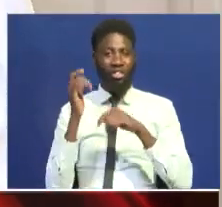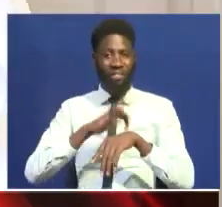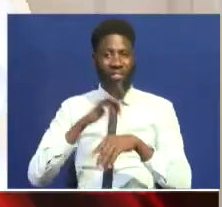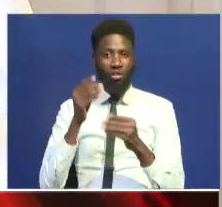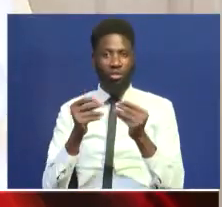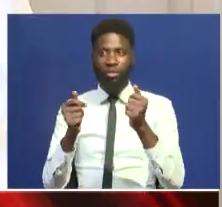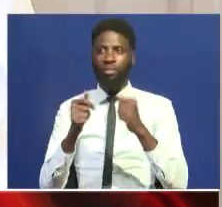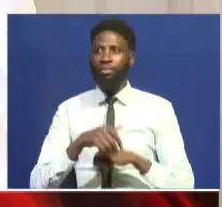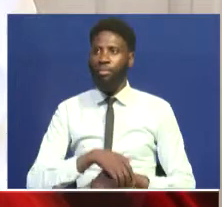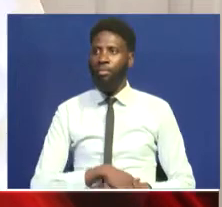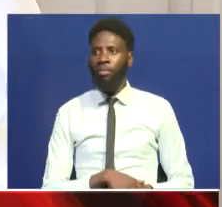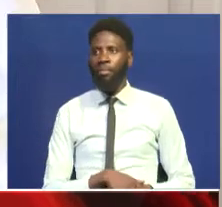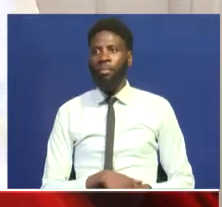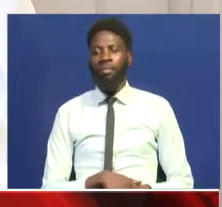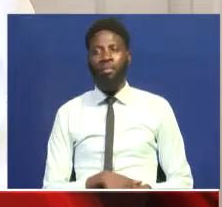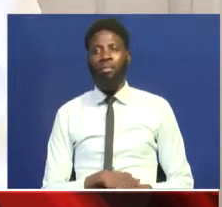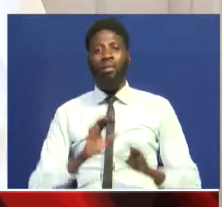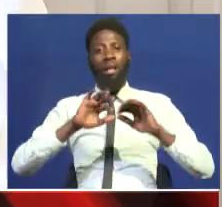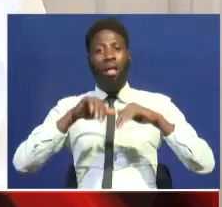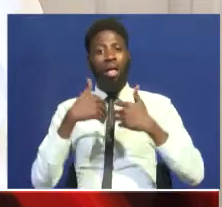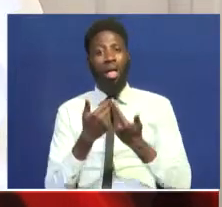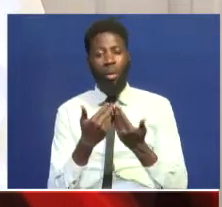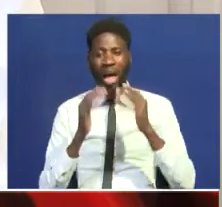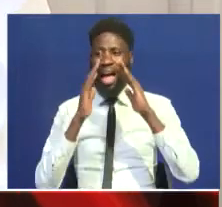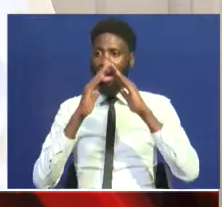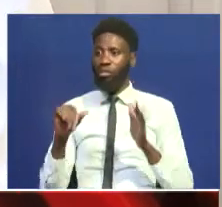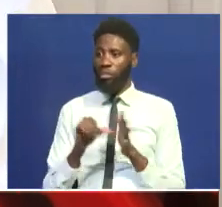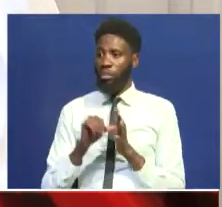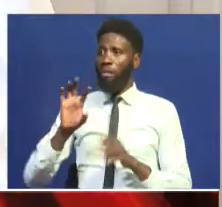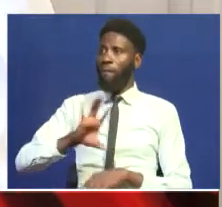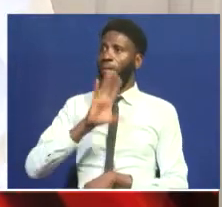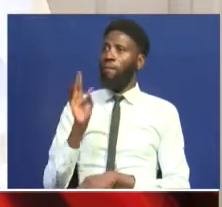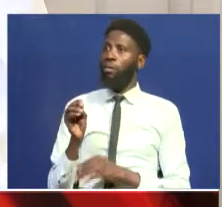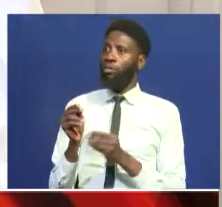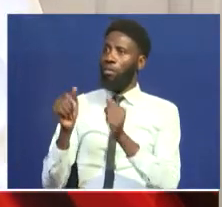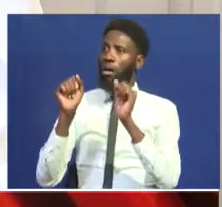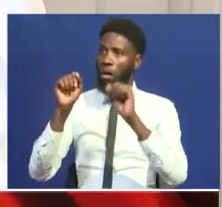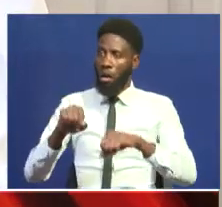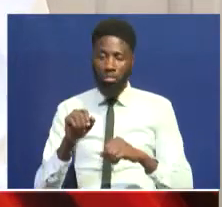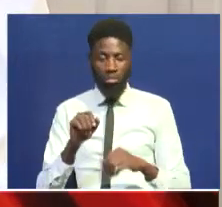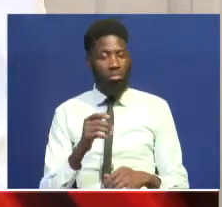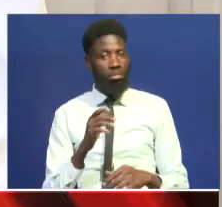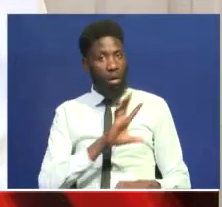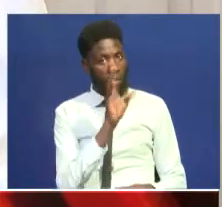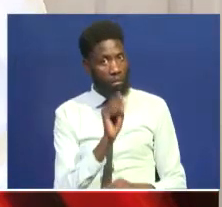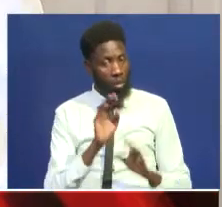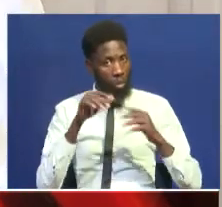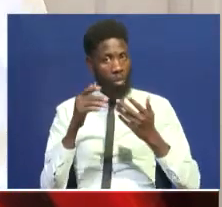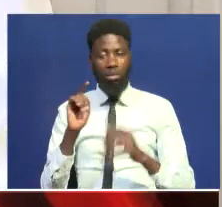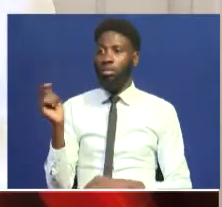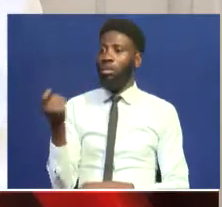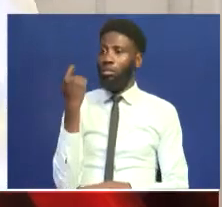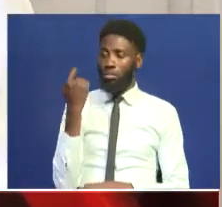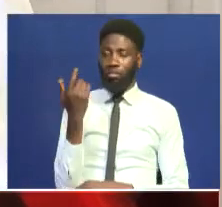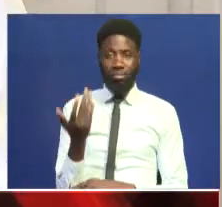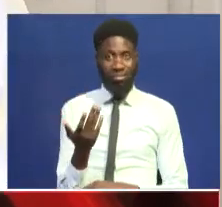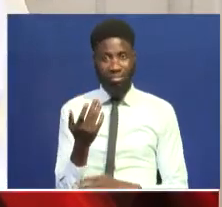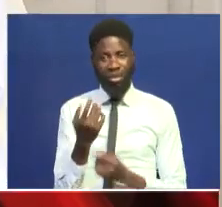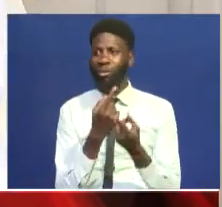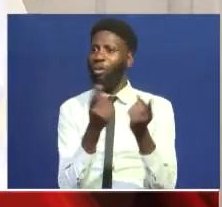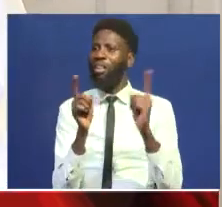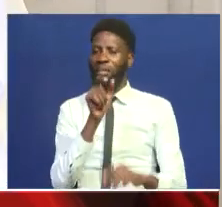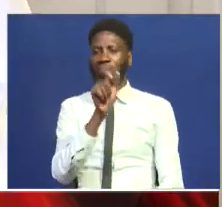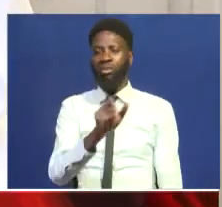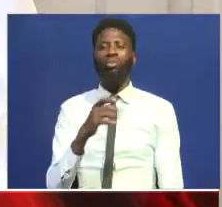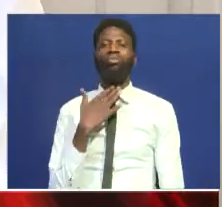How can it solve the crisis, the housing crisis in Africa or in Kenya, is that ultimately everyone wants to live with